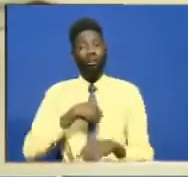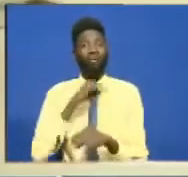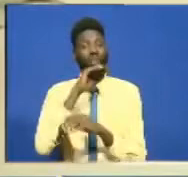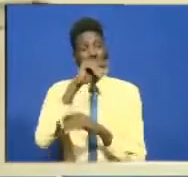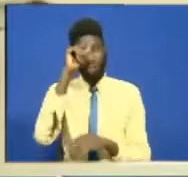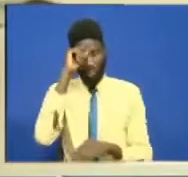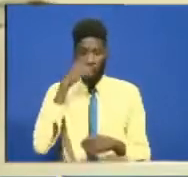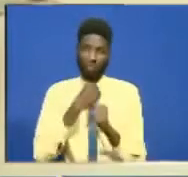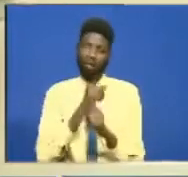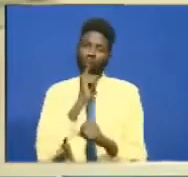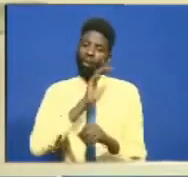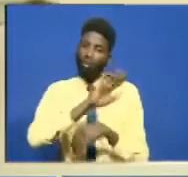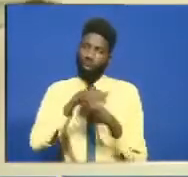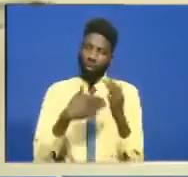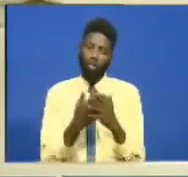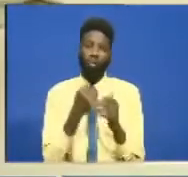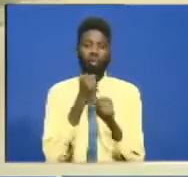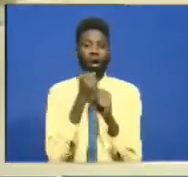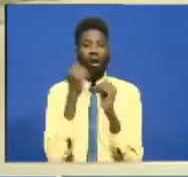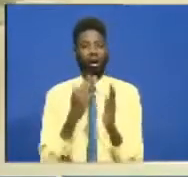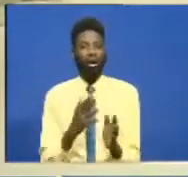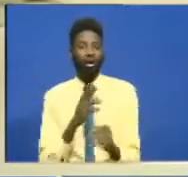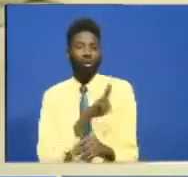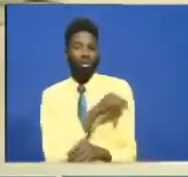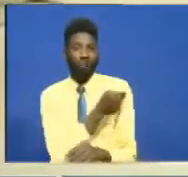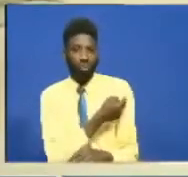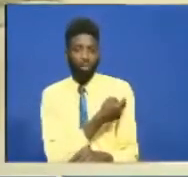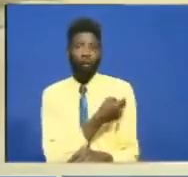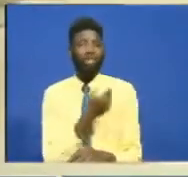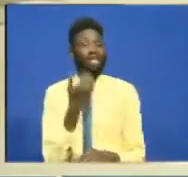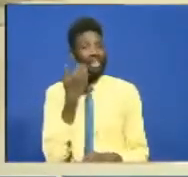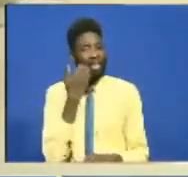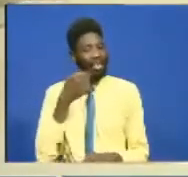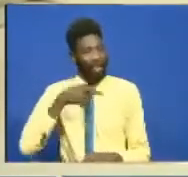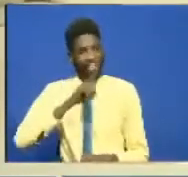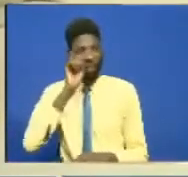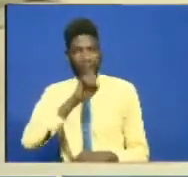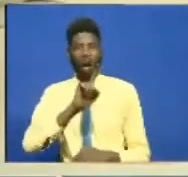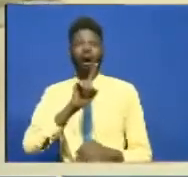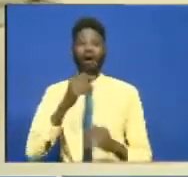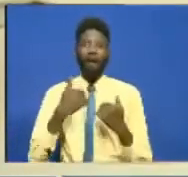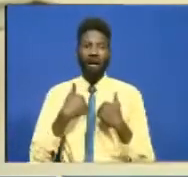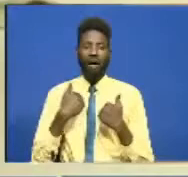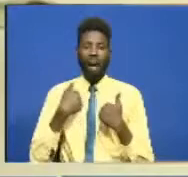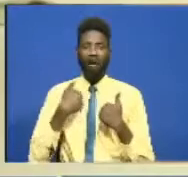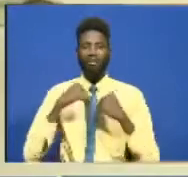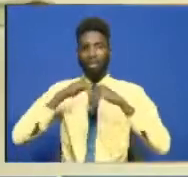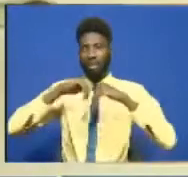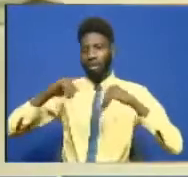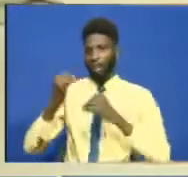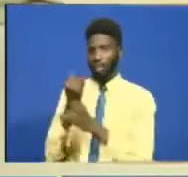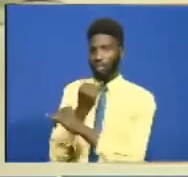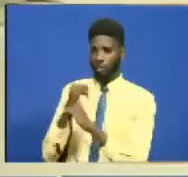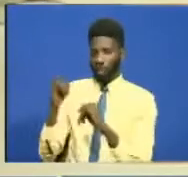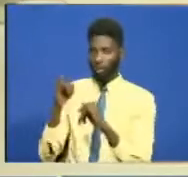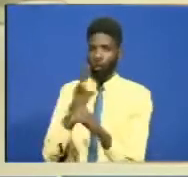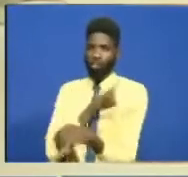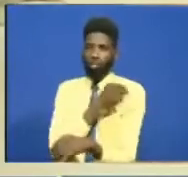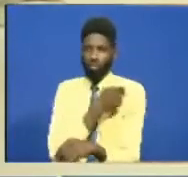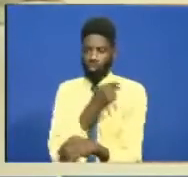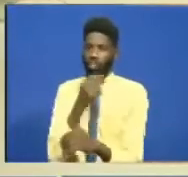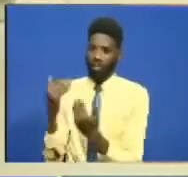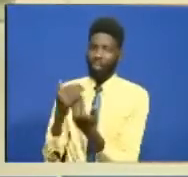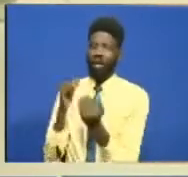healthcare workers who get sick, they must designate facilities where they can be able to be attended without disturbance.